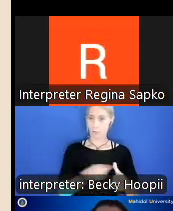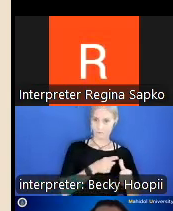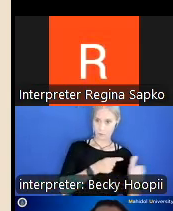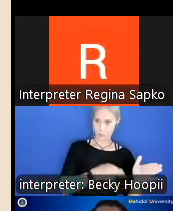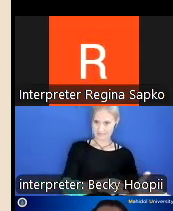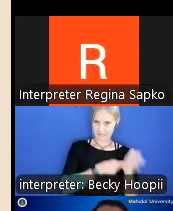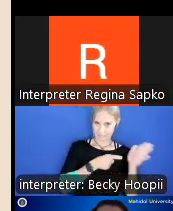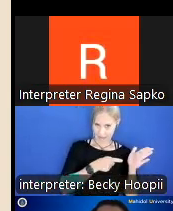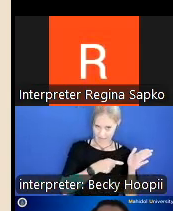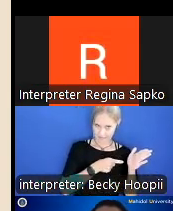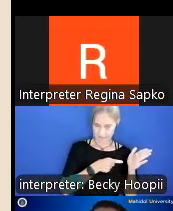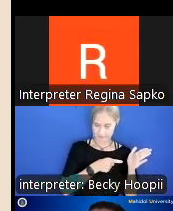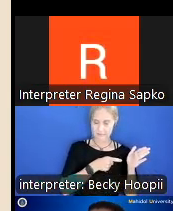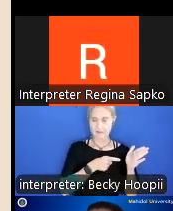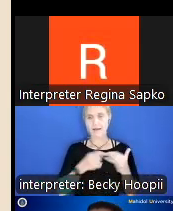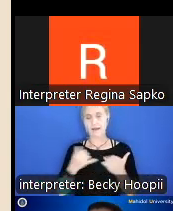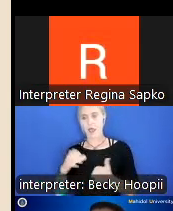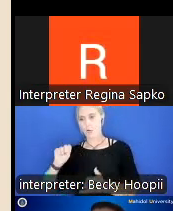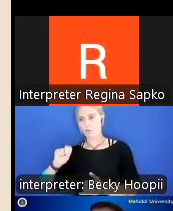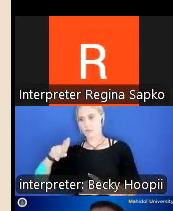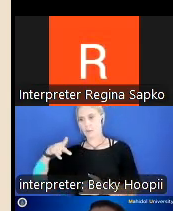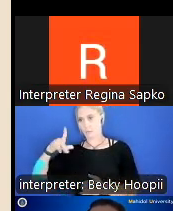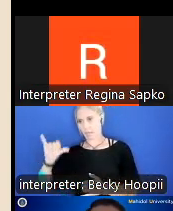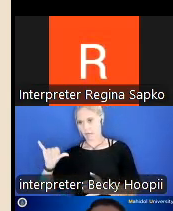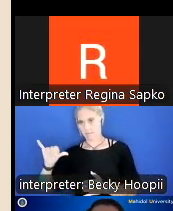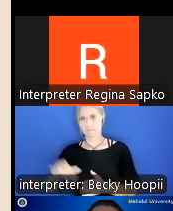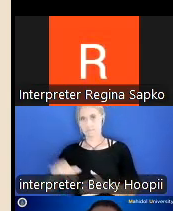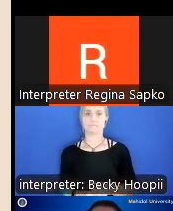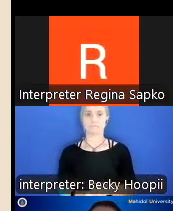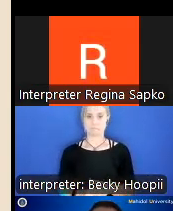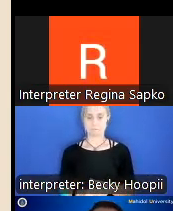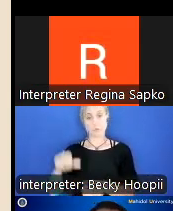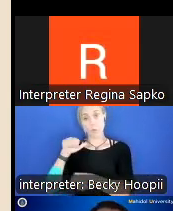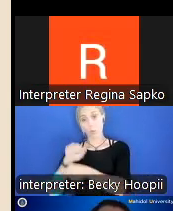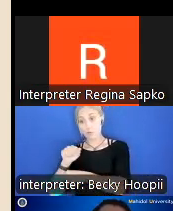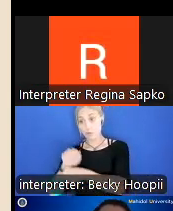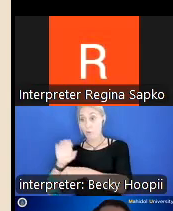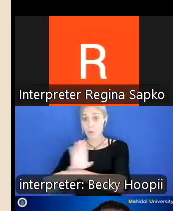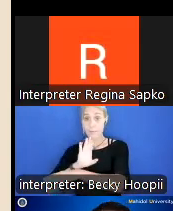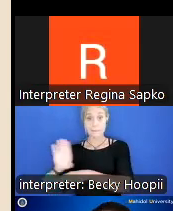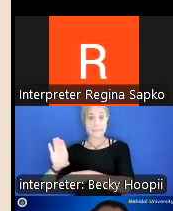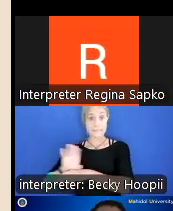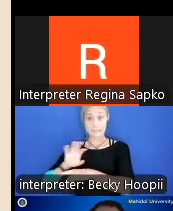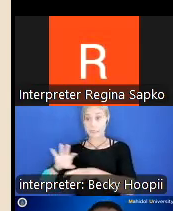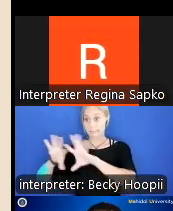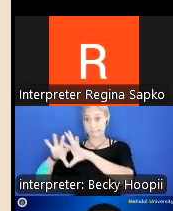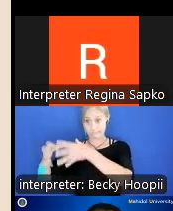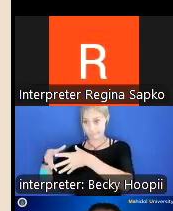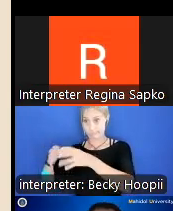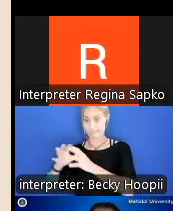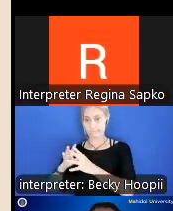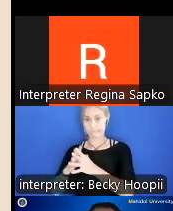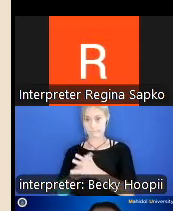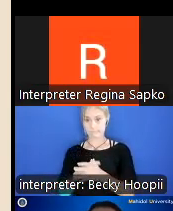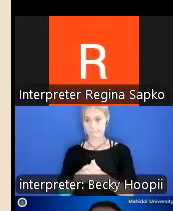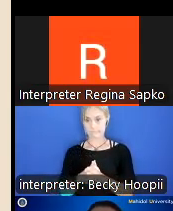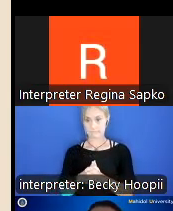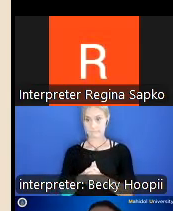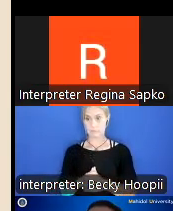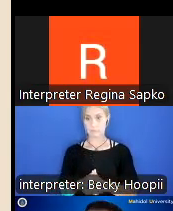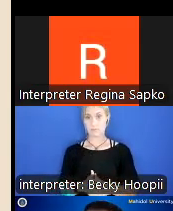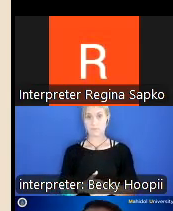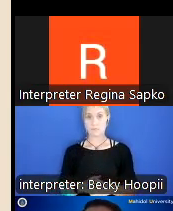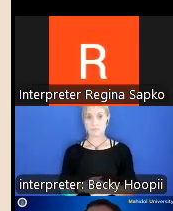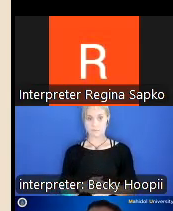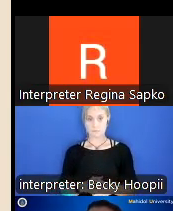That means the job or the business sector. Sorry, this is a